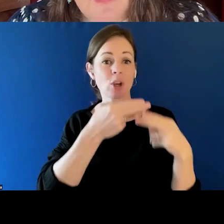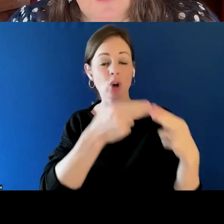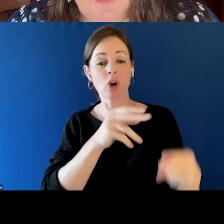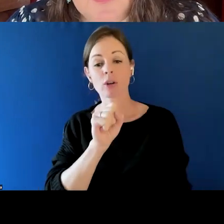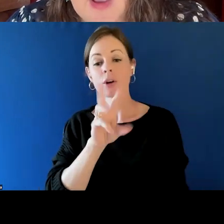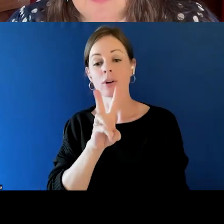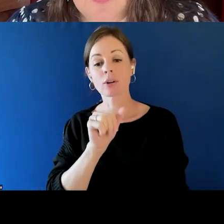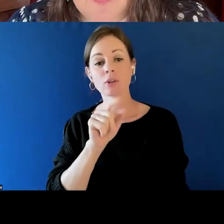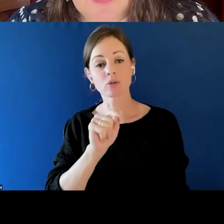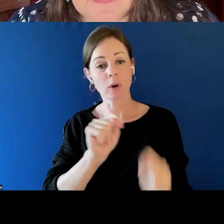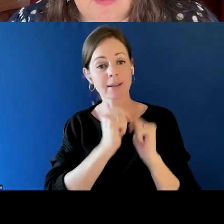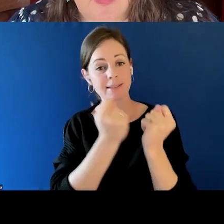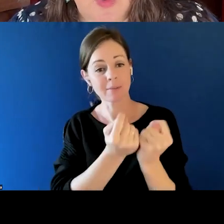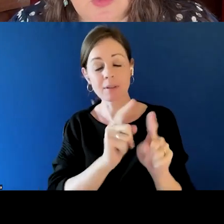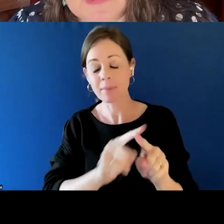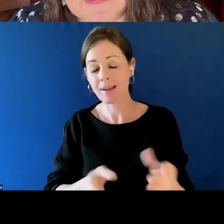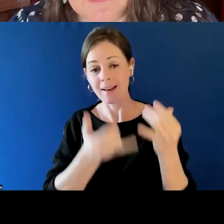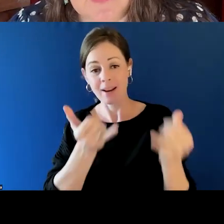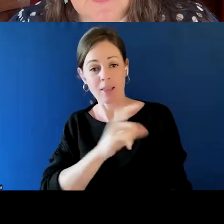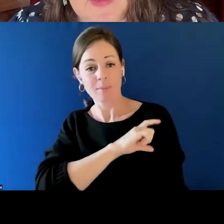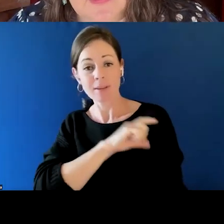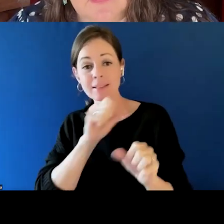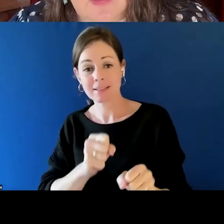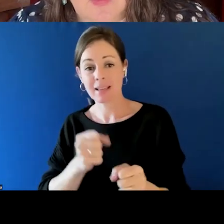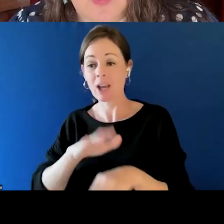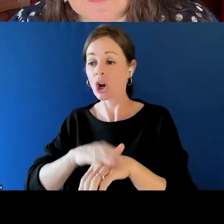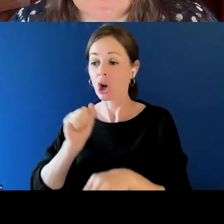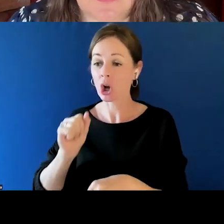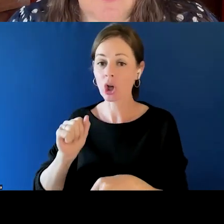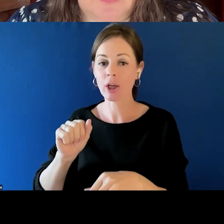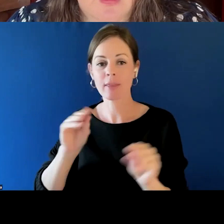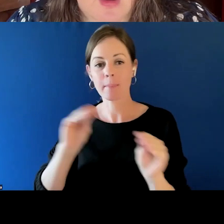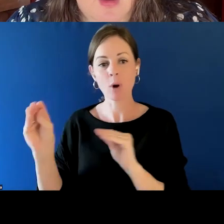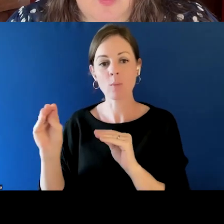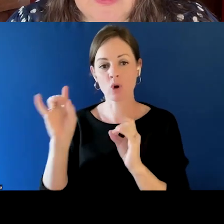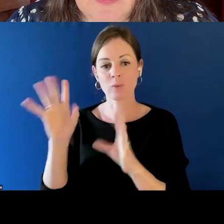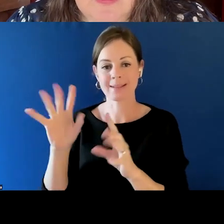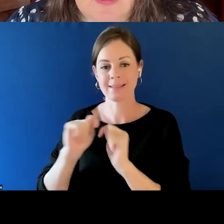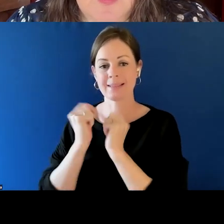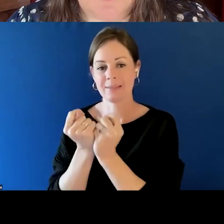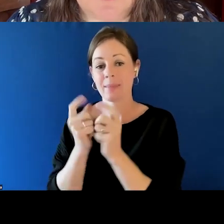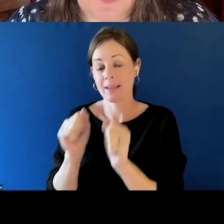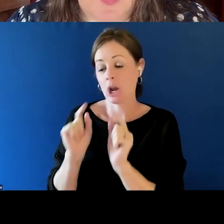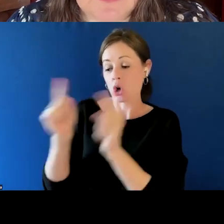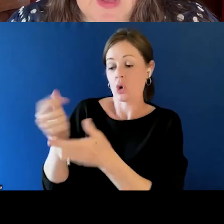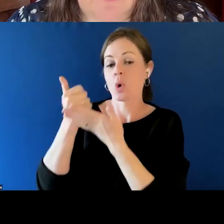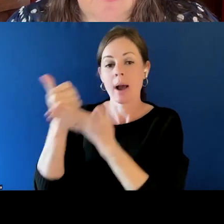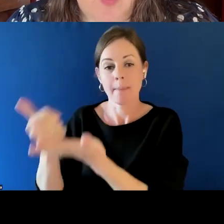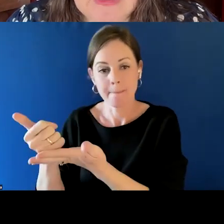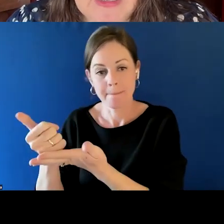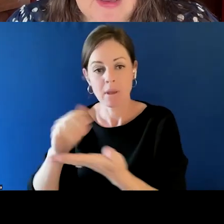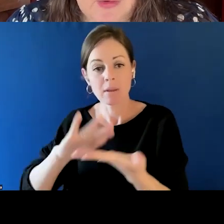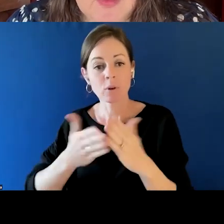that. Now the police can call the mobile crisis team, and then they can go and assist them. And the community took those down